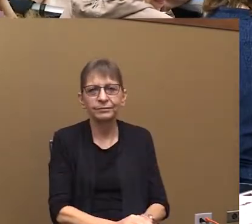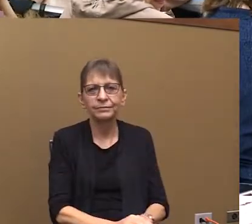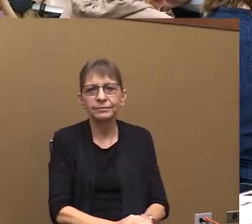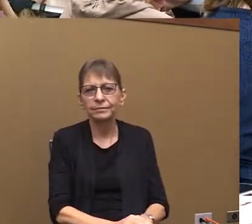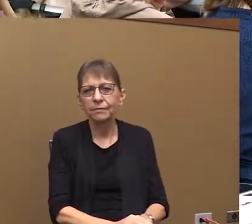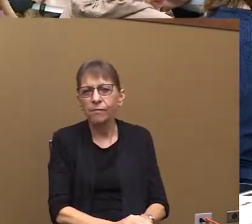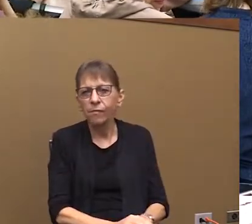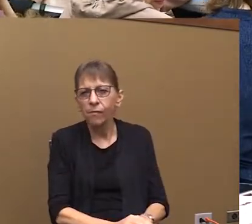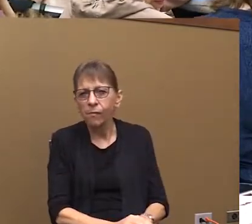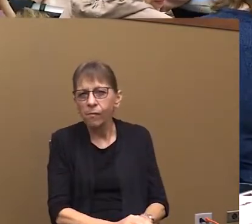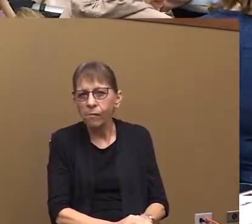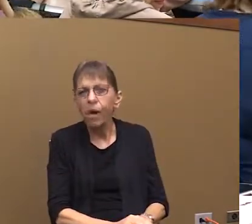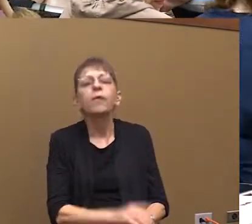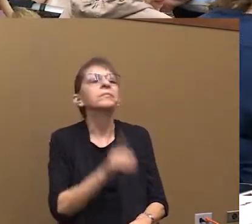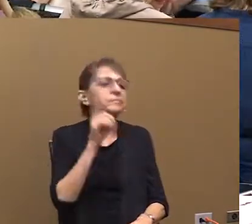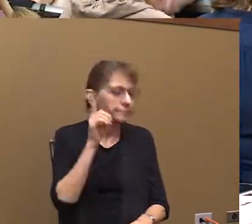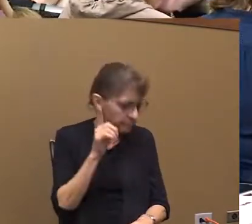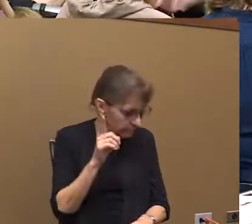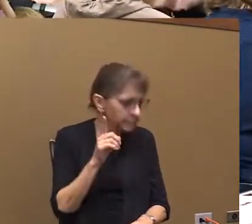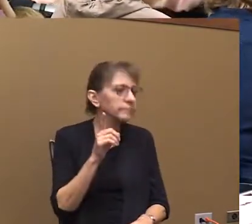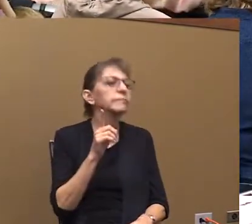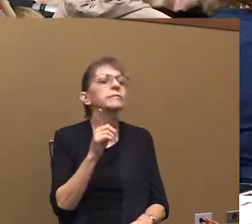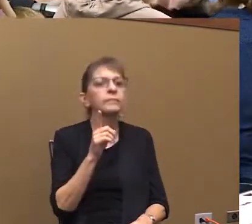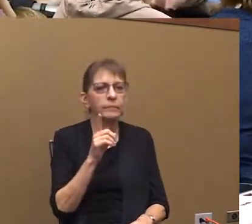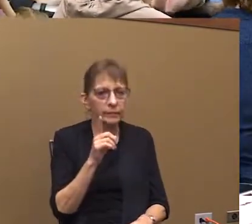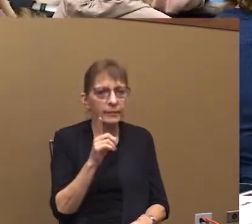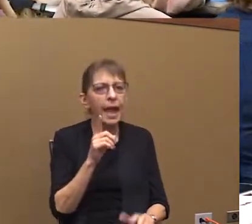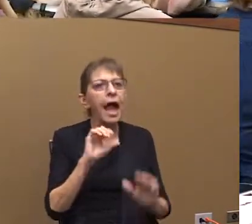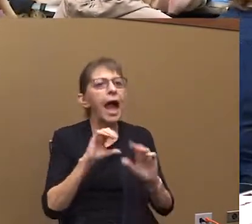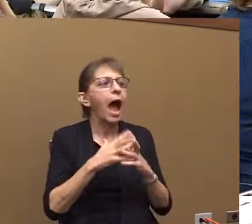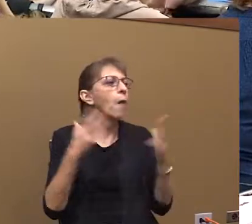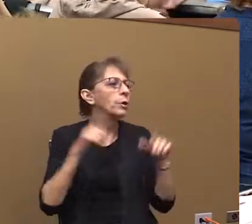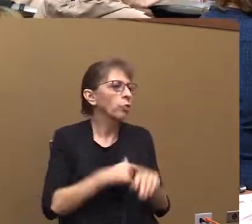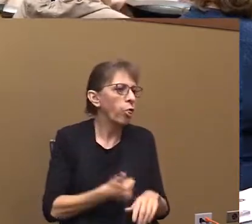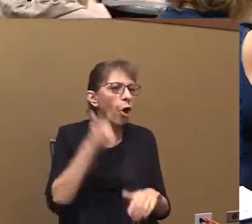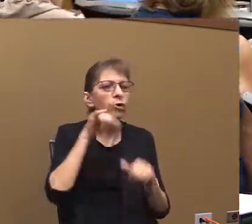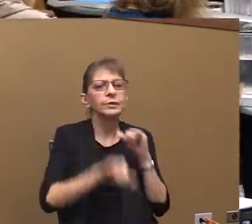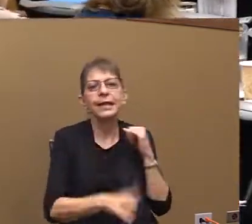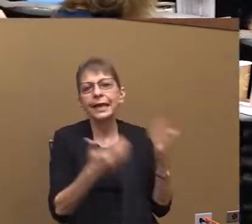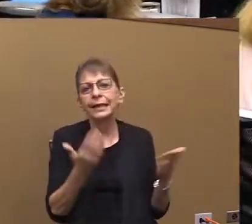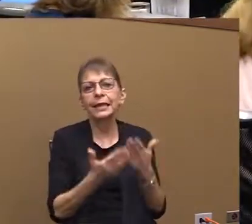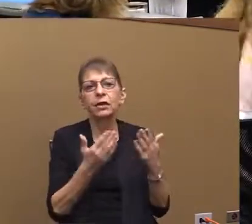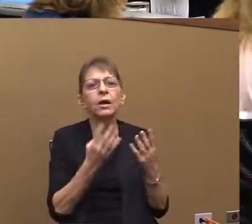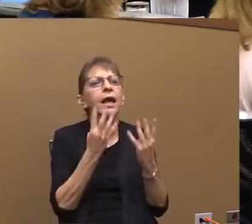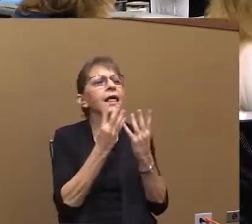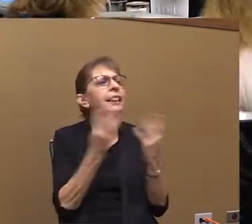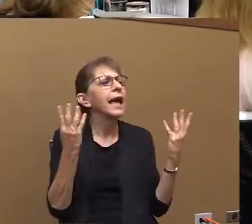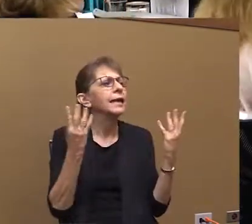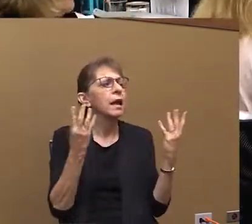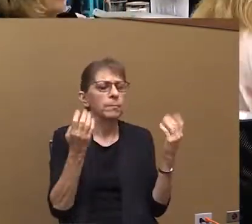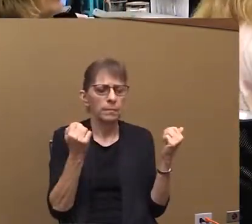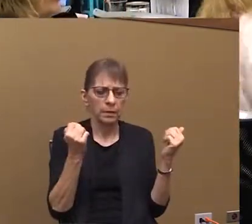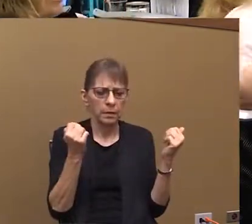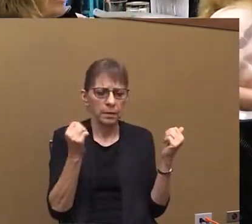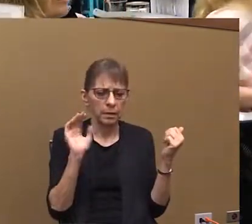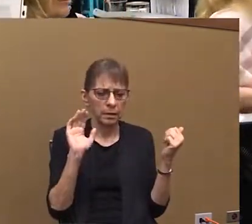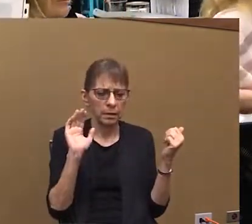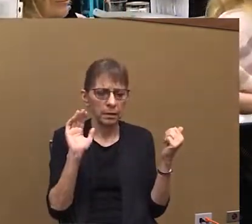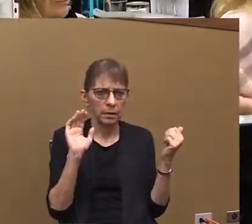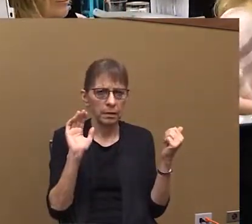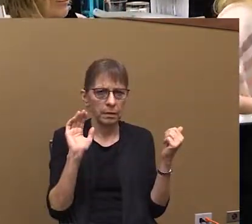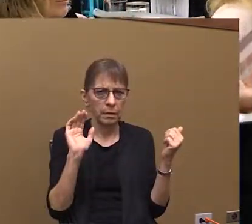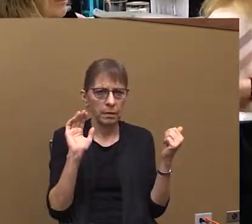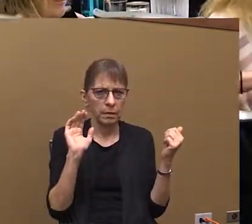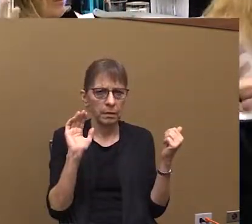How much longer? Why am I here? When do I leave? How much longer? It was the lineup of, it looks like